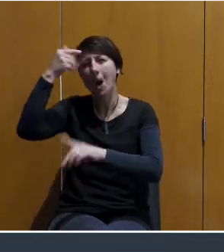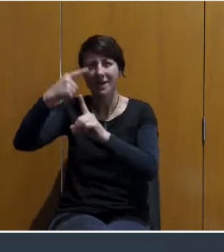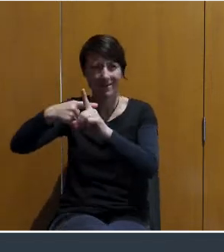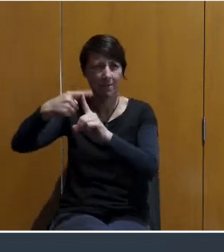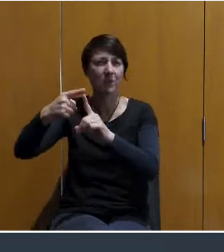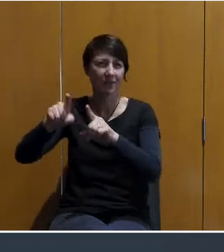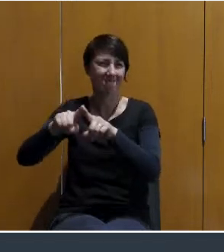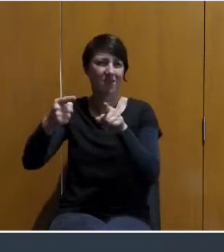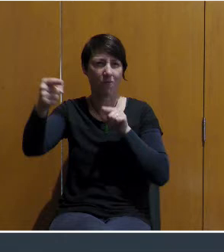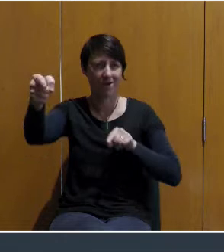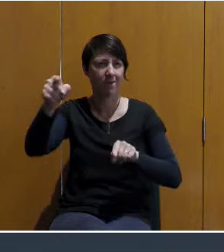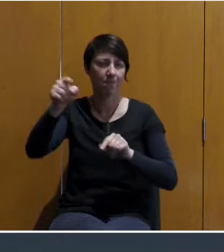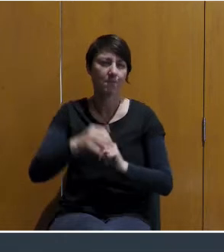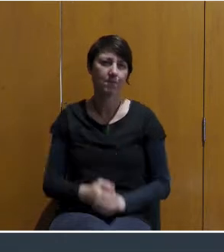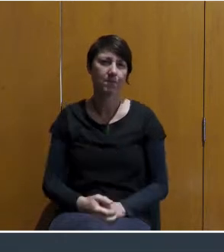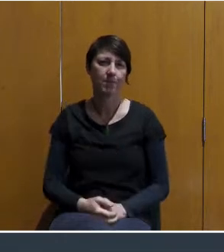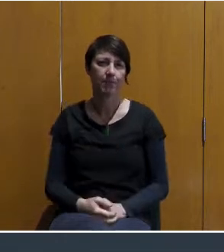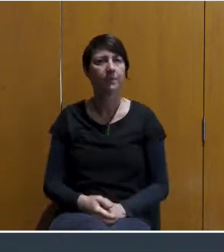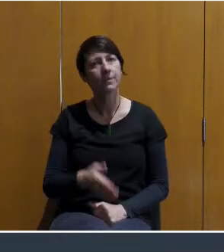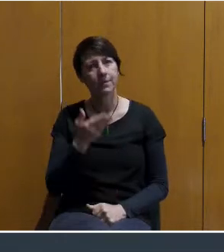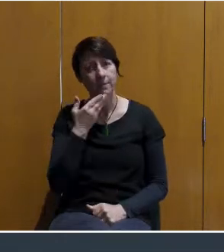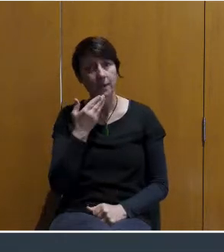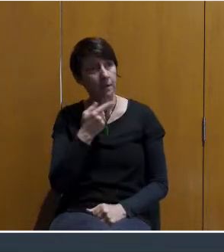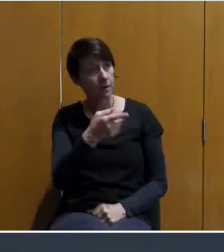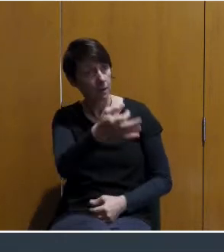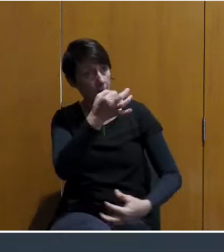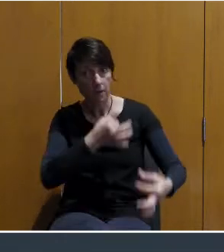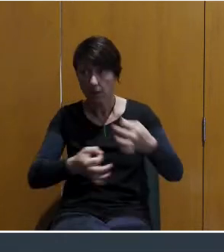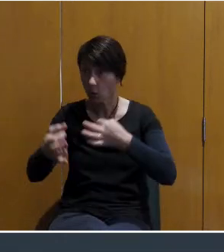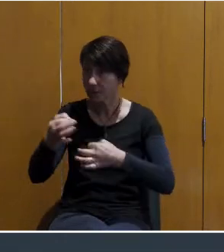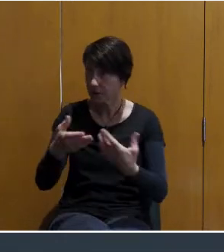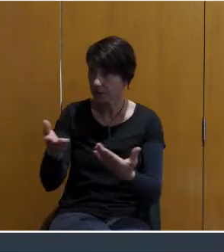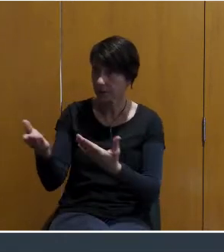you. Any further questions from councillors? Councillor Tapani.